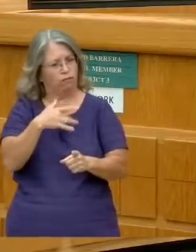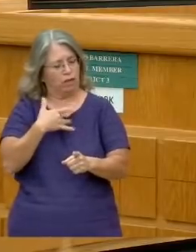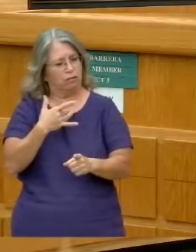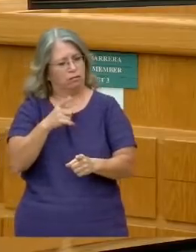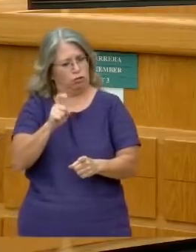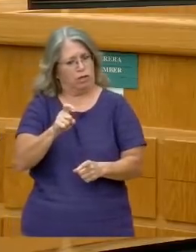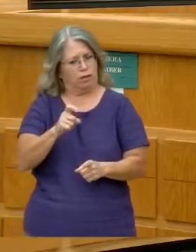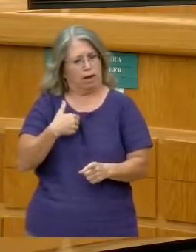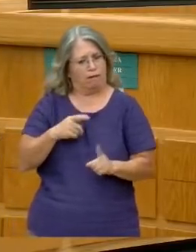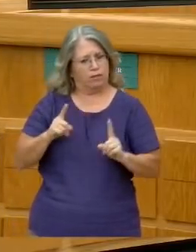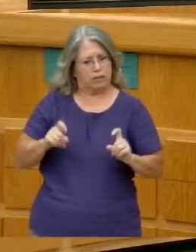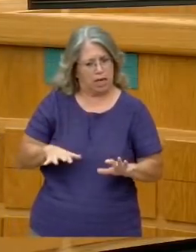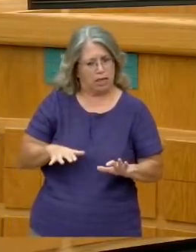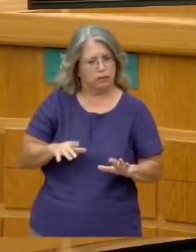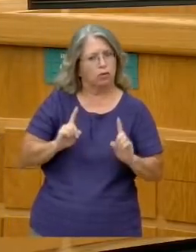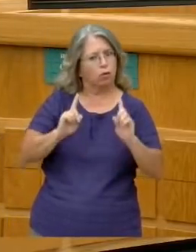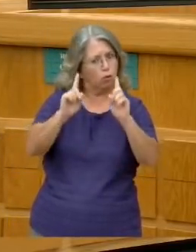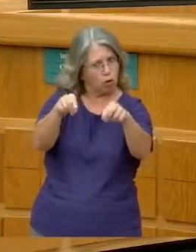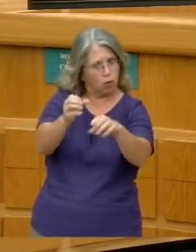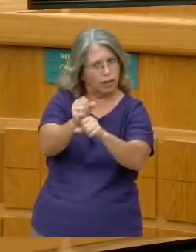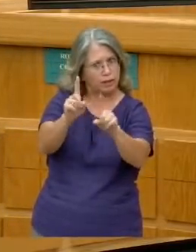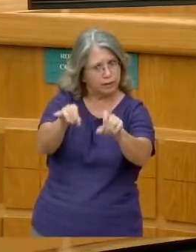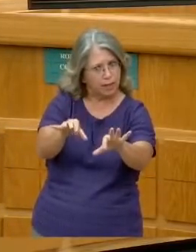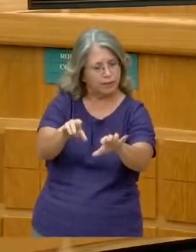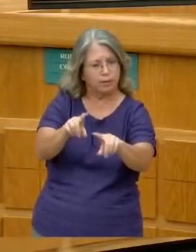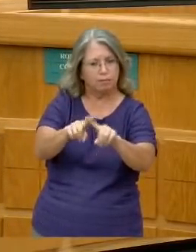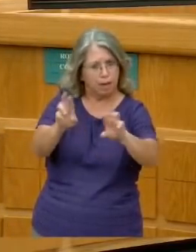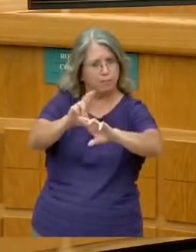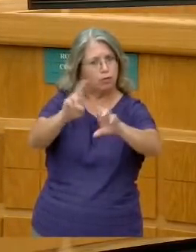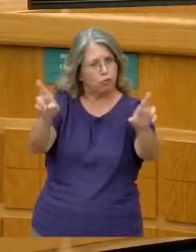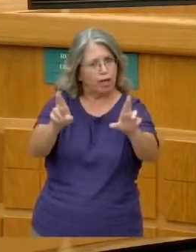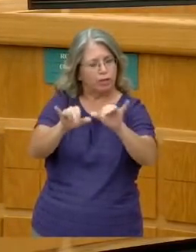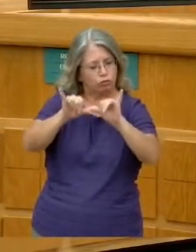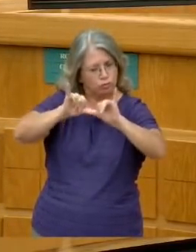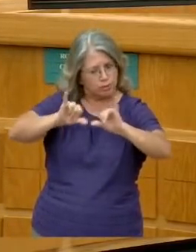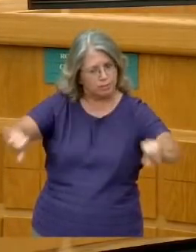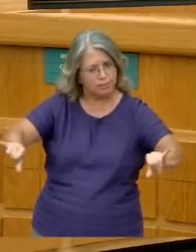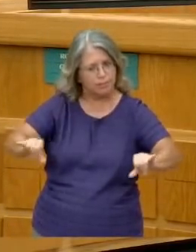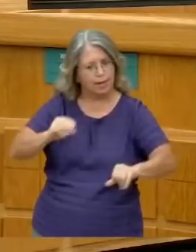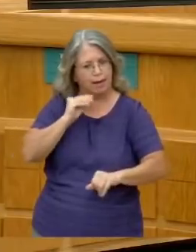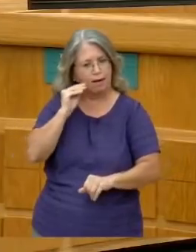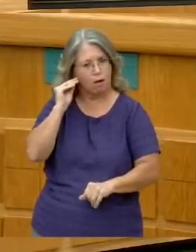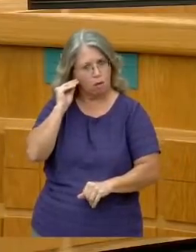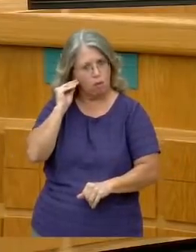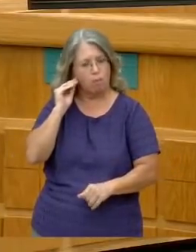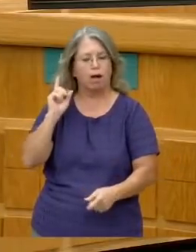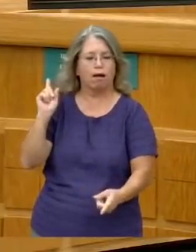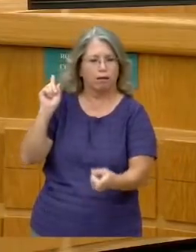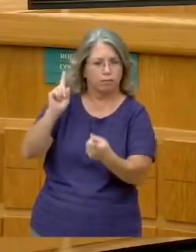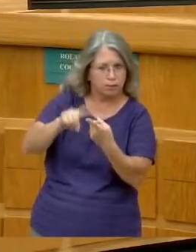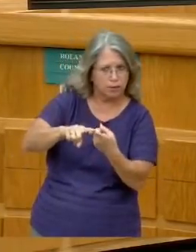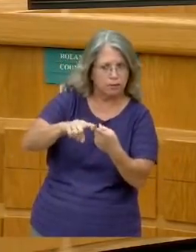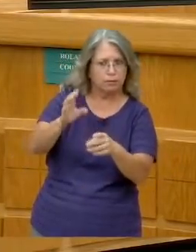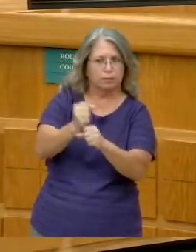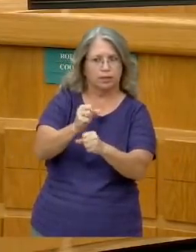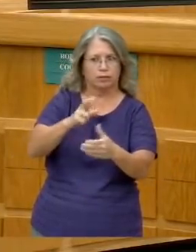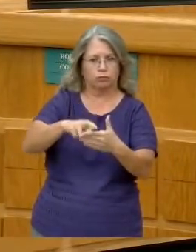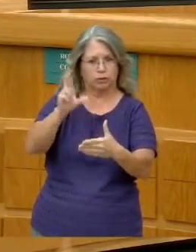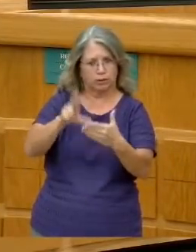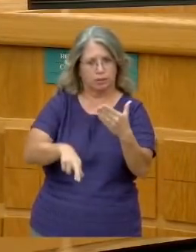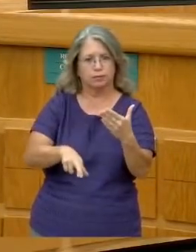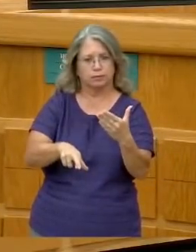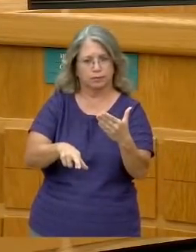tested. But then be prepared to stay home and stay out of the public until you get the result.